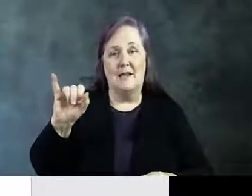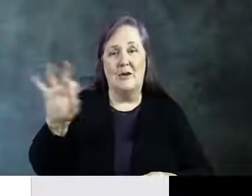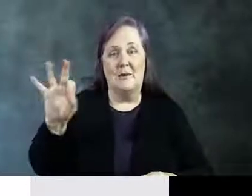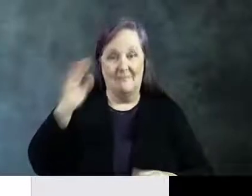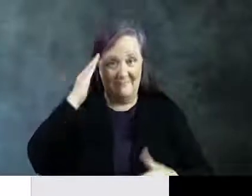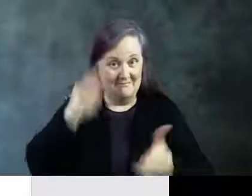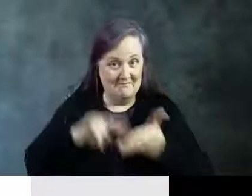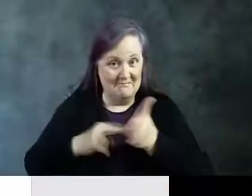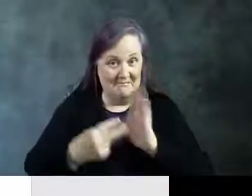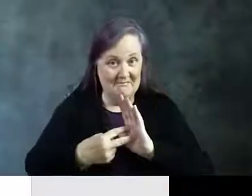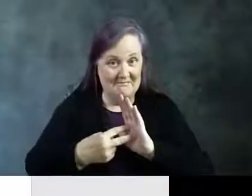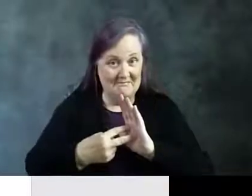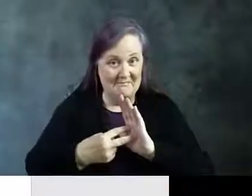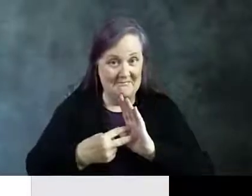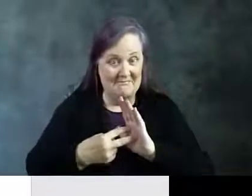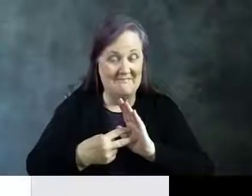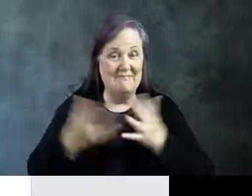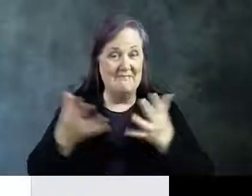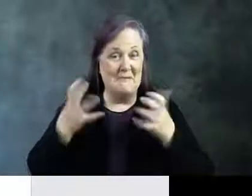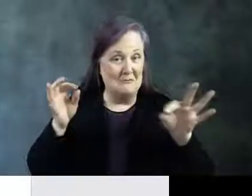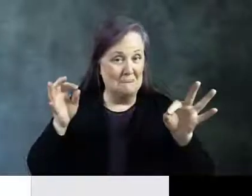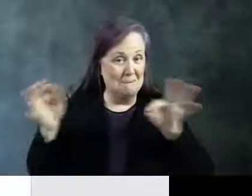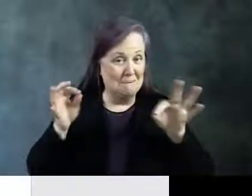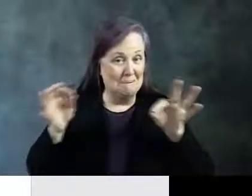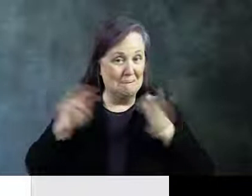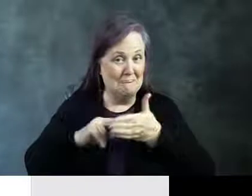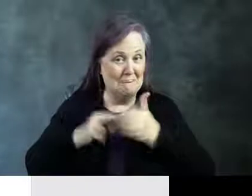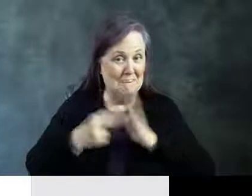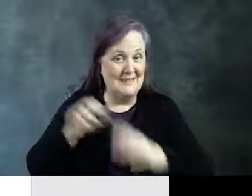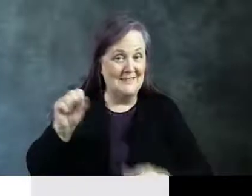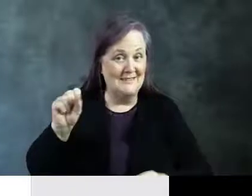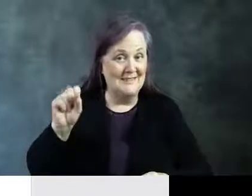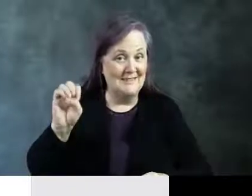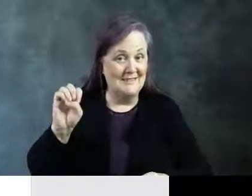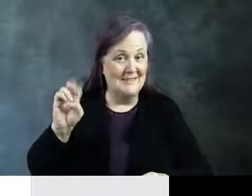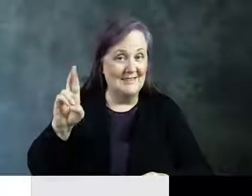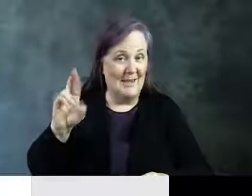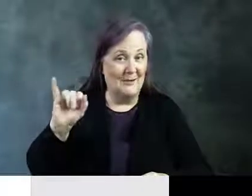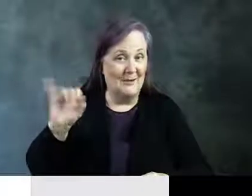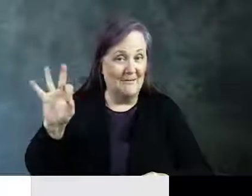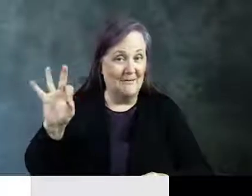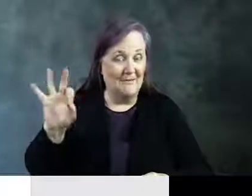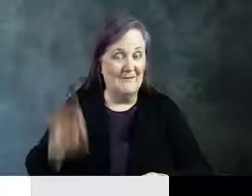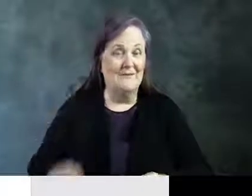is, if you're familiar what a serif is? Does anyone know?